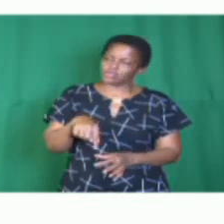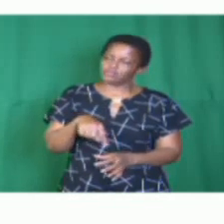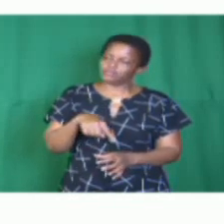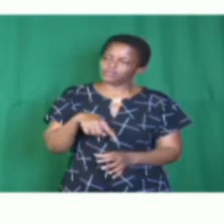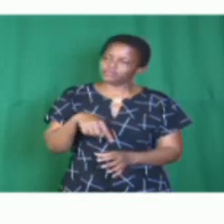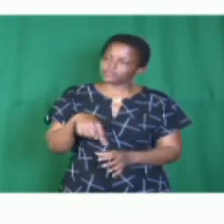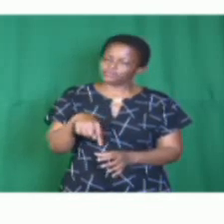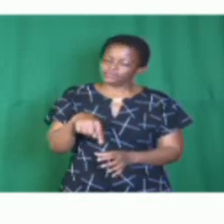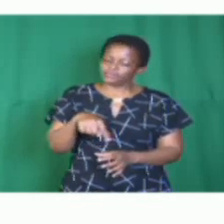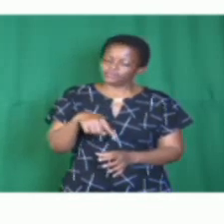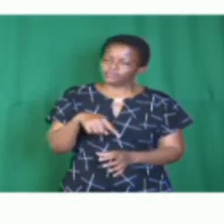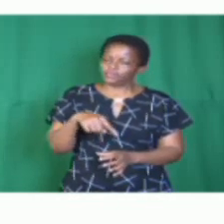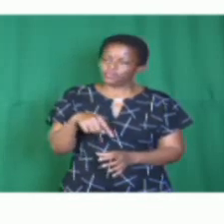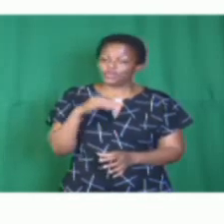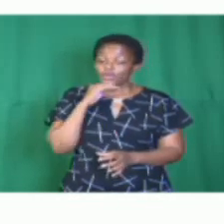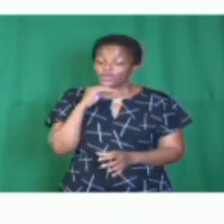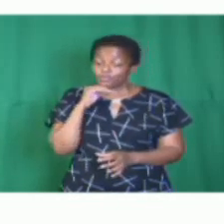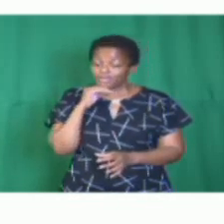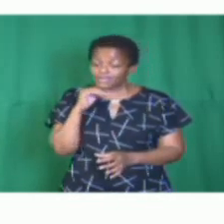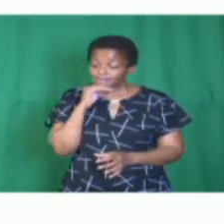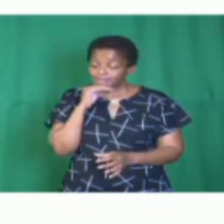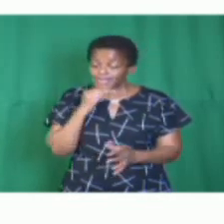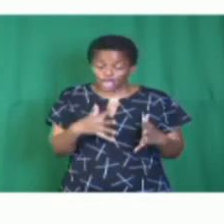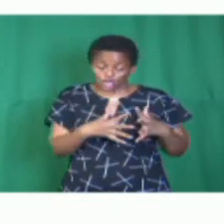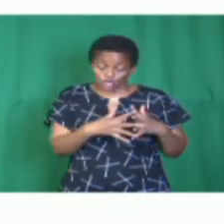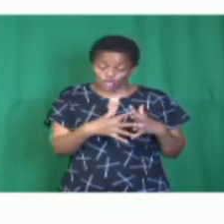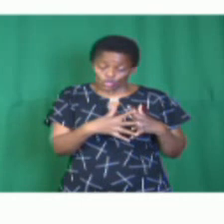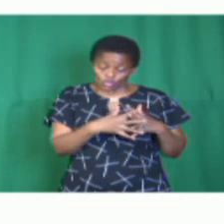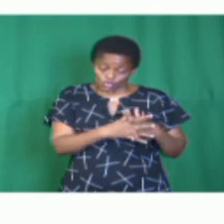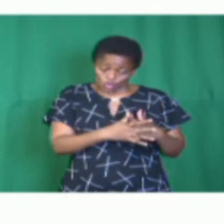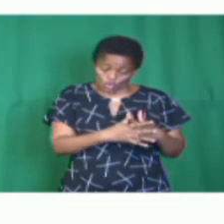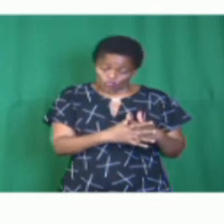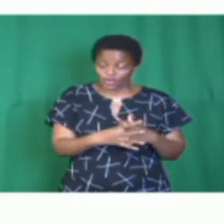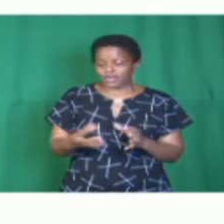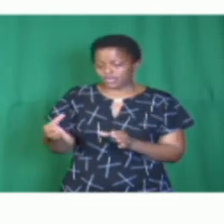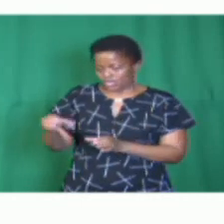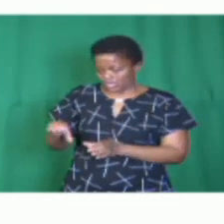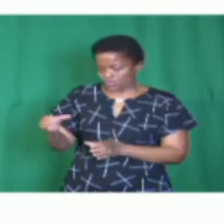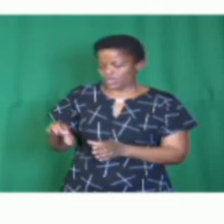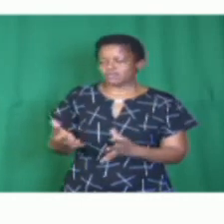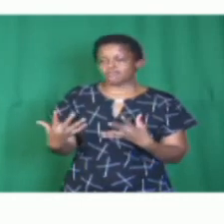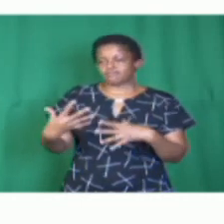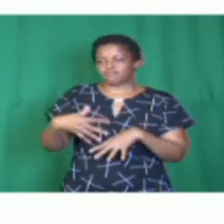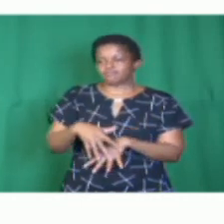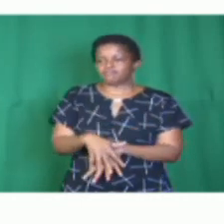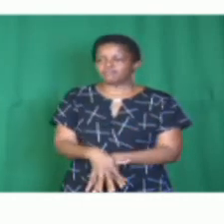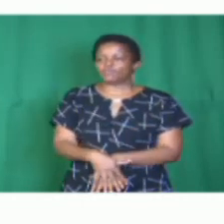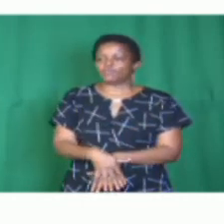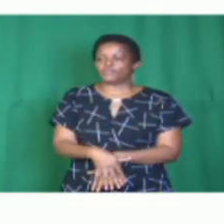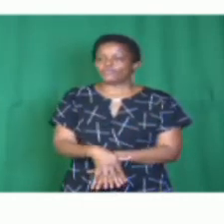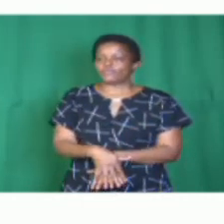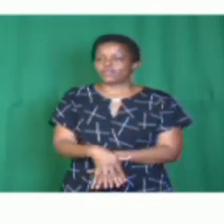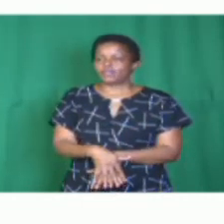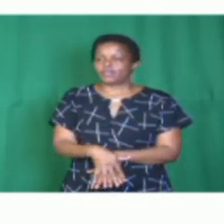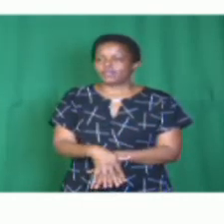that a solution is formed by a solvent and a solute. So distillation simply means that